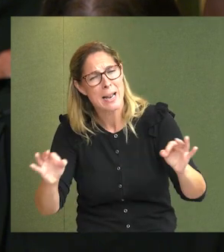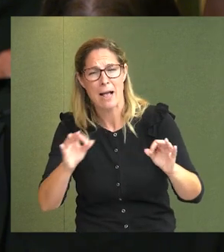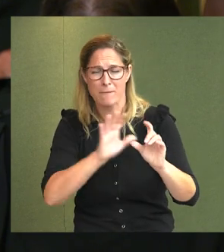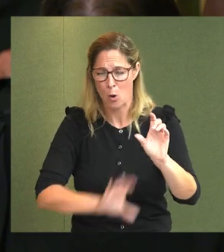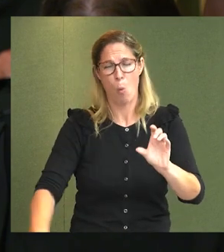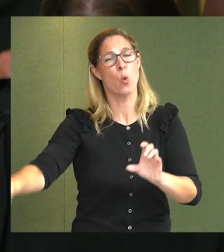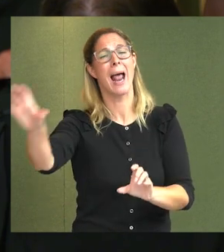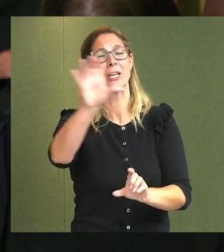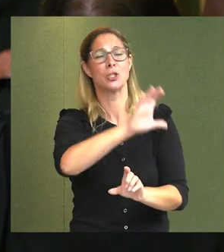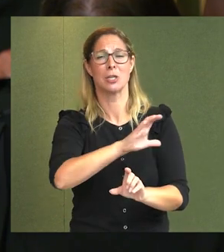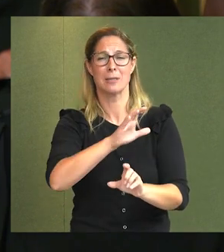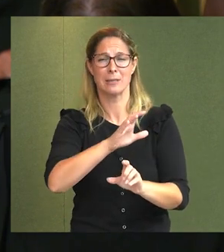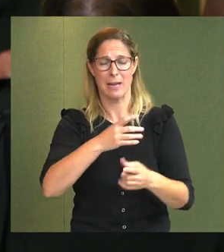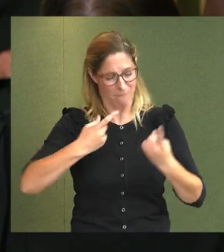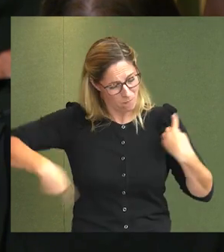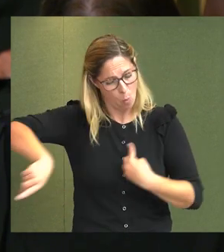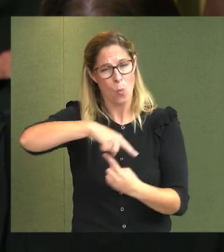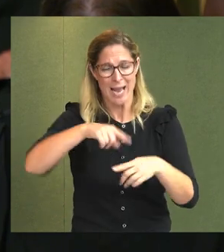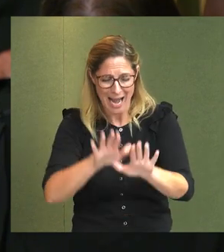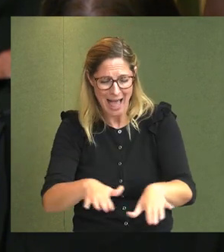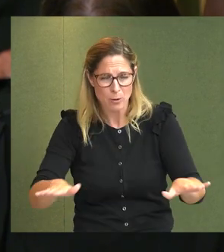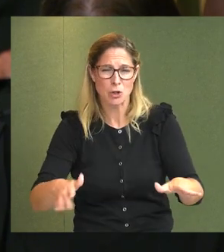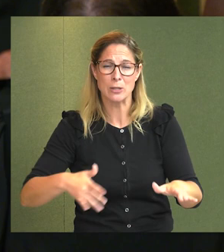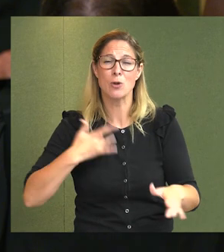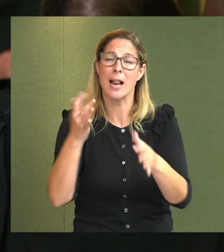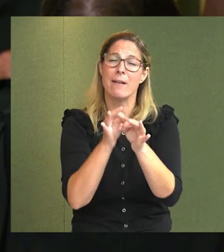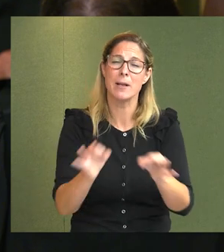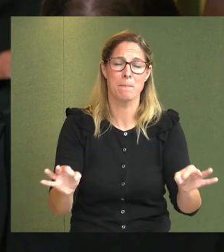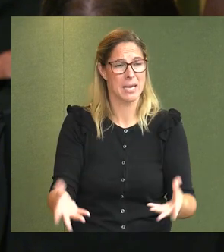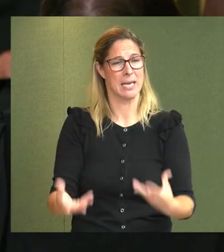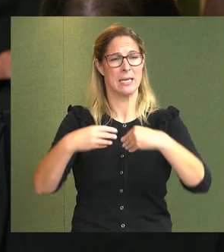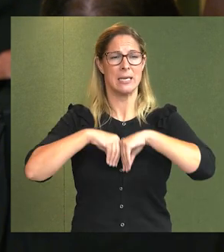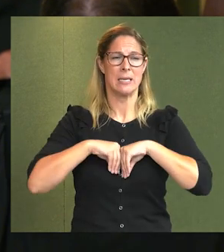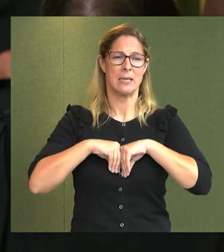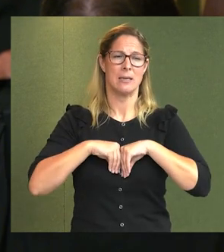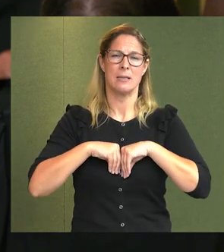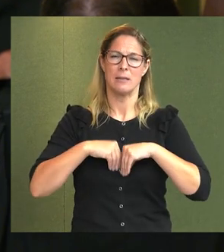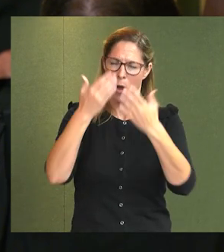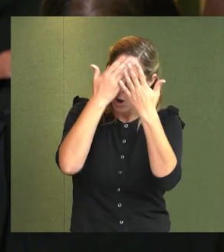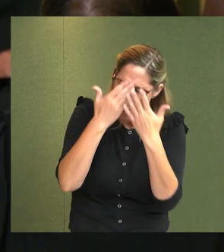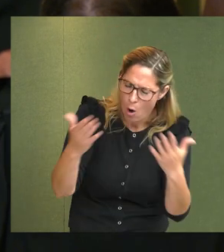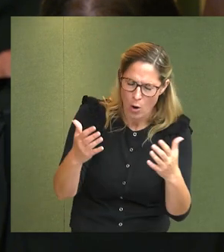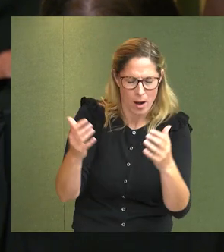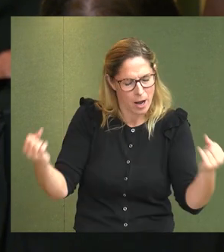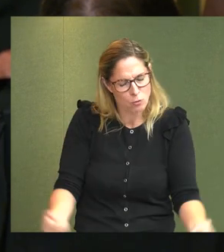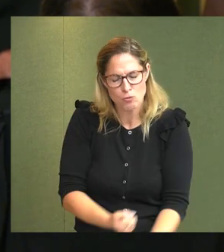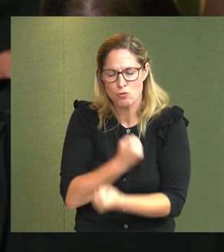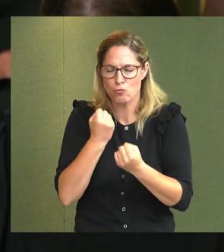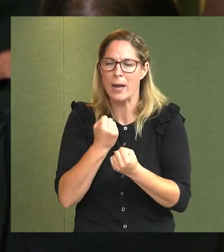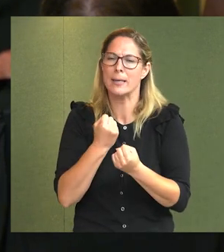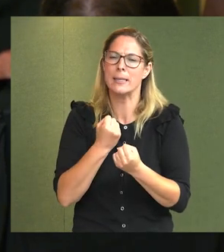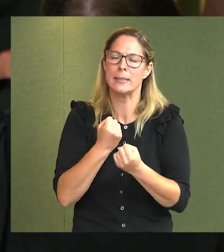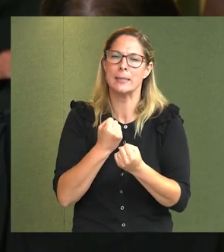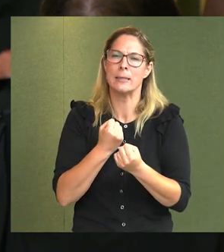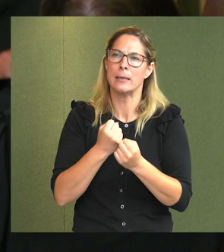peace. So may this kingdom find its honour and greatness in the work of redemption and the building of God's realm here on